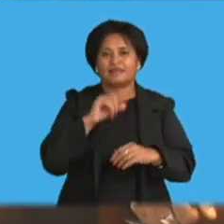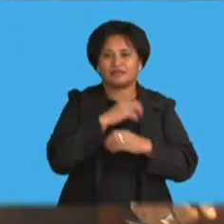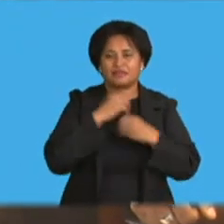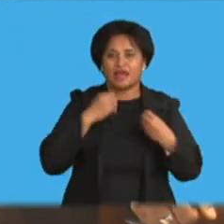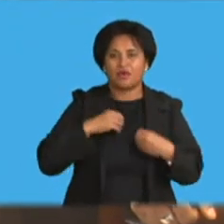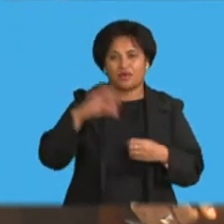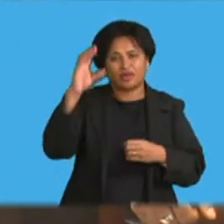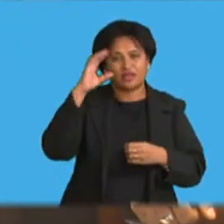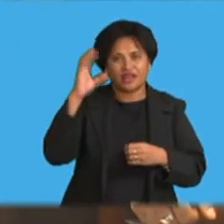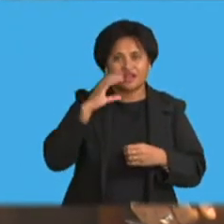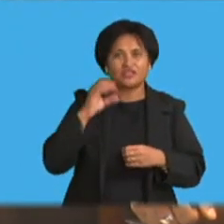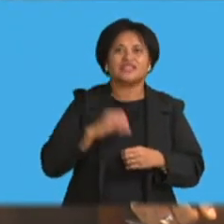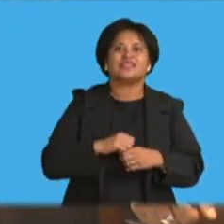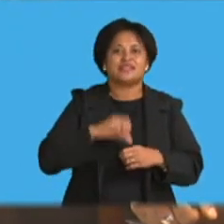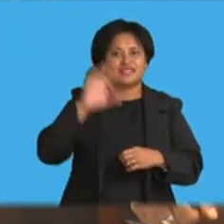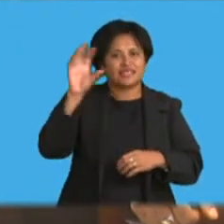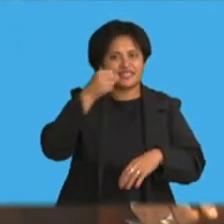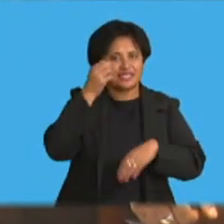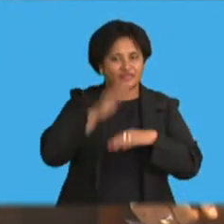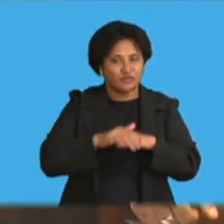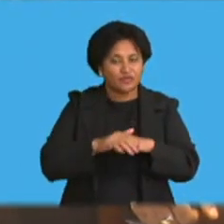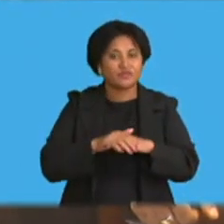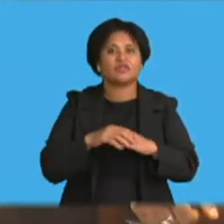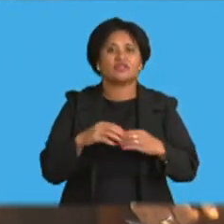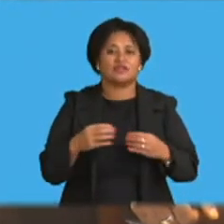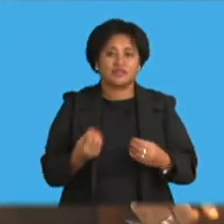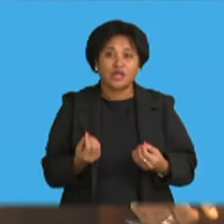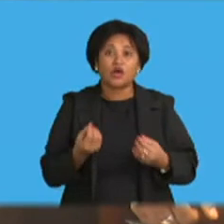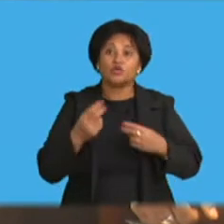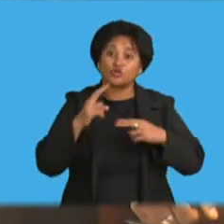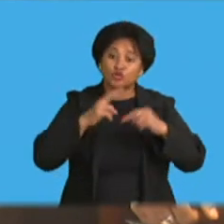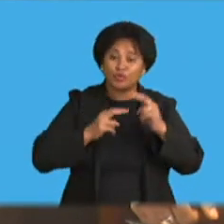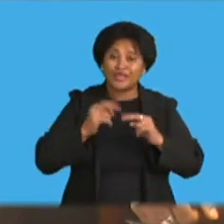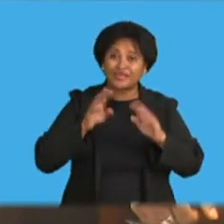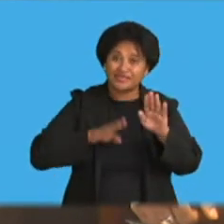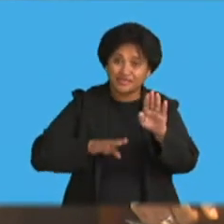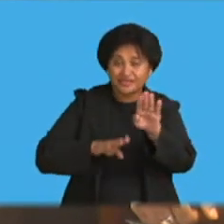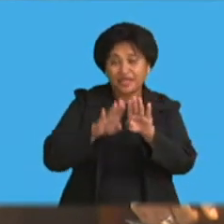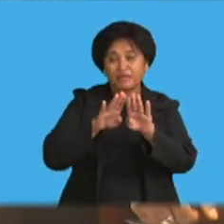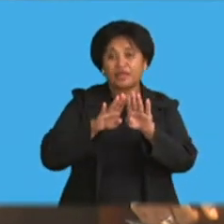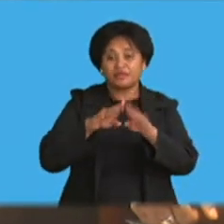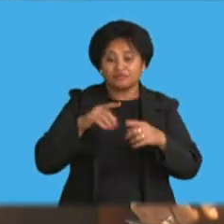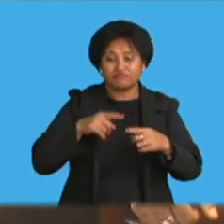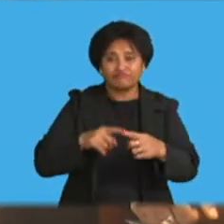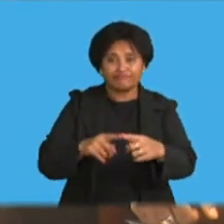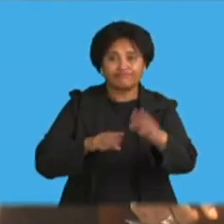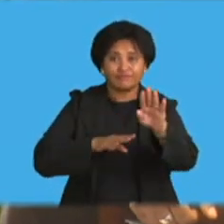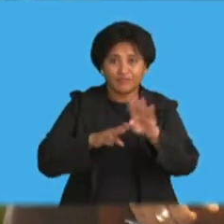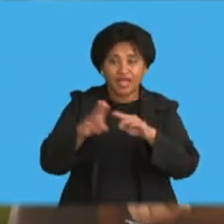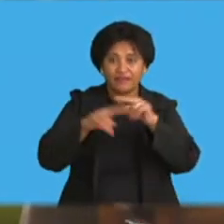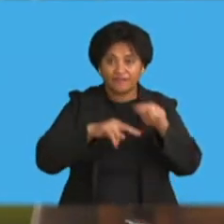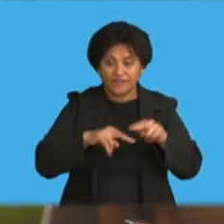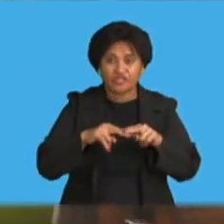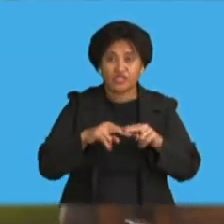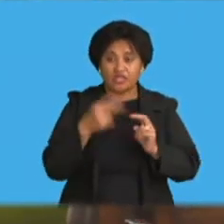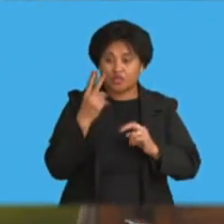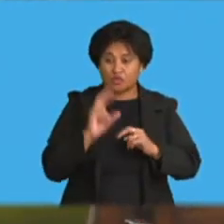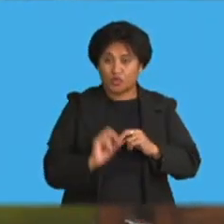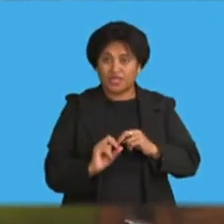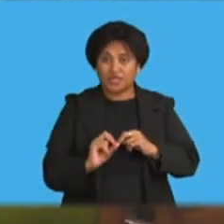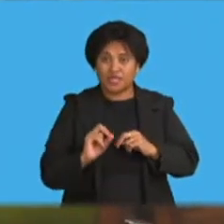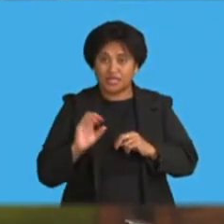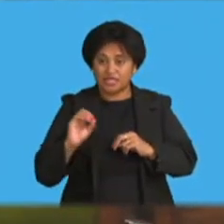Speaker, we are also putting in the time and resources today to build a sustainable, resilient future for education in Fiji. The 2007